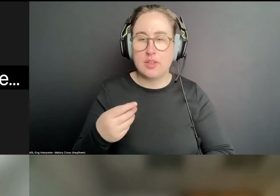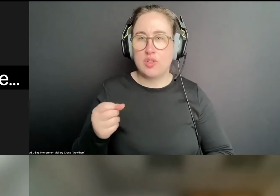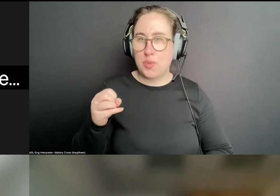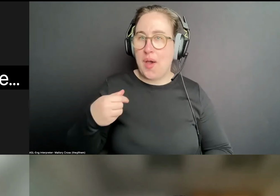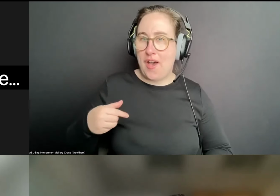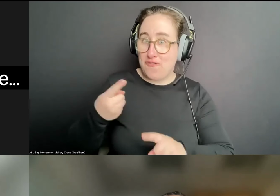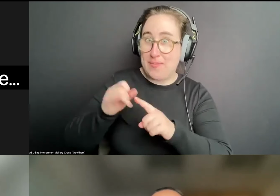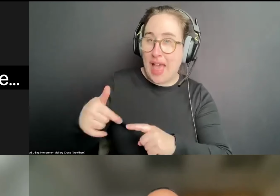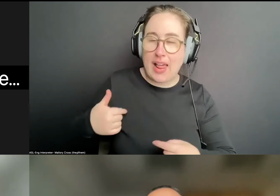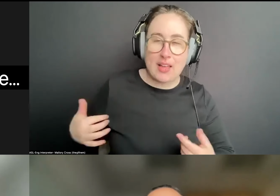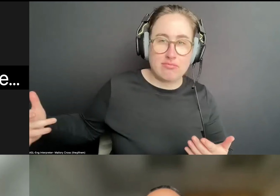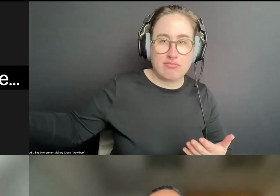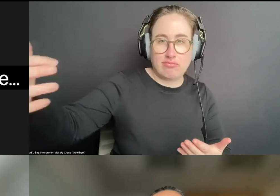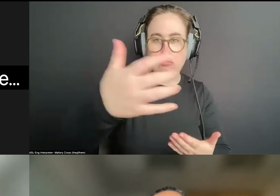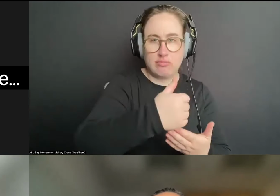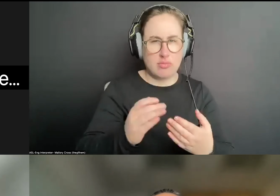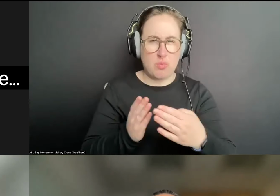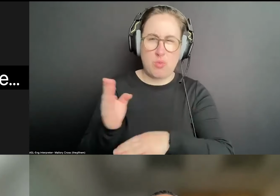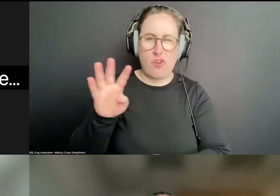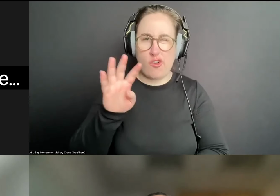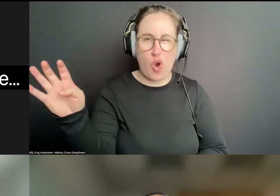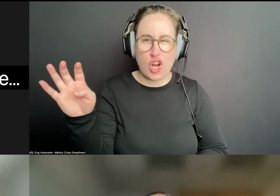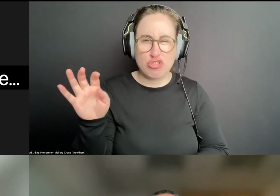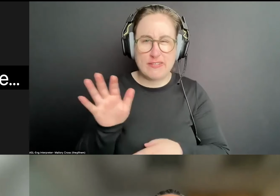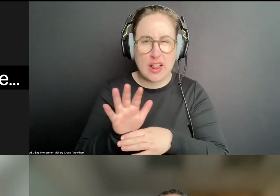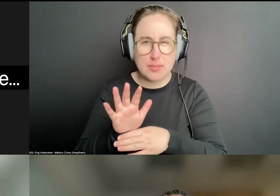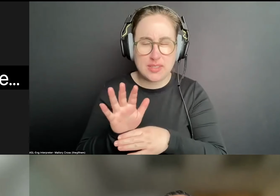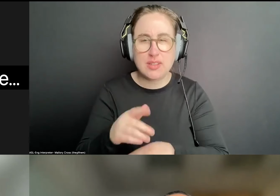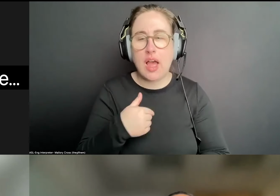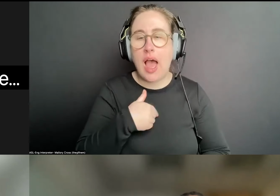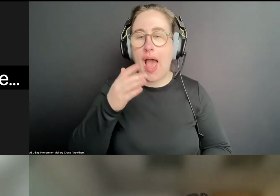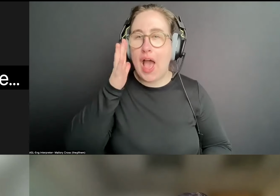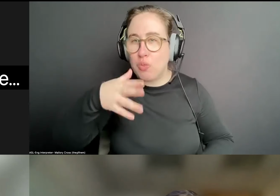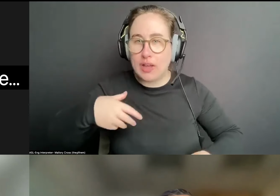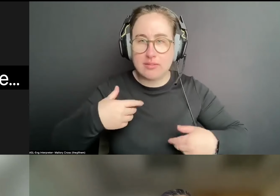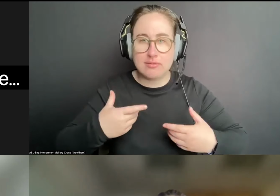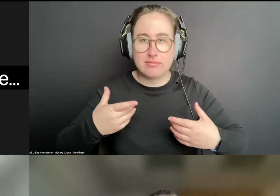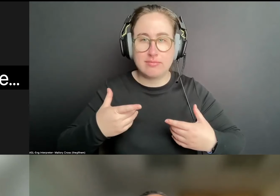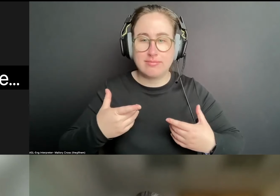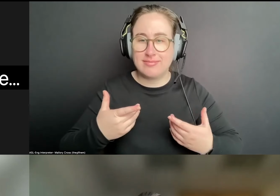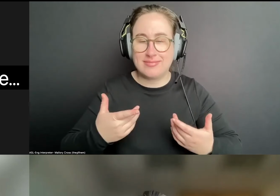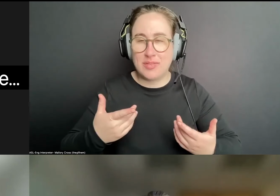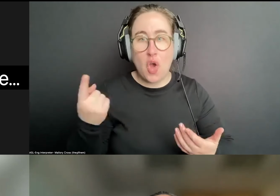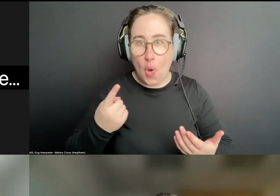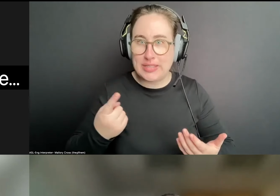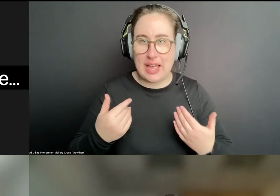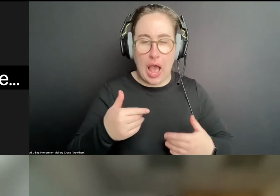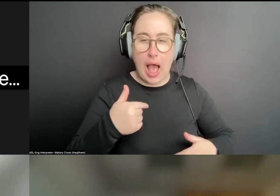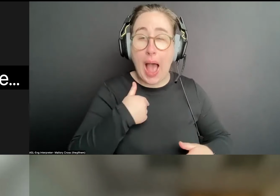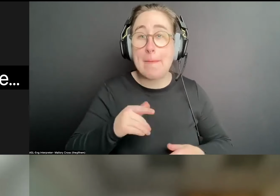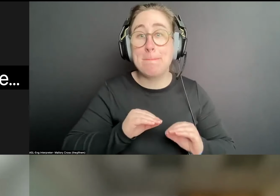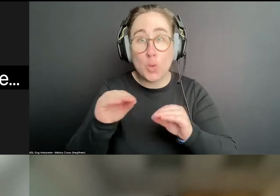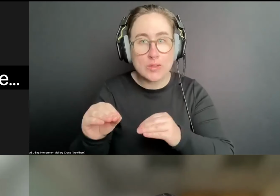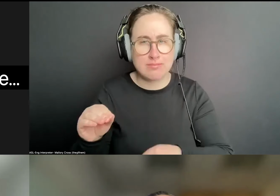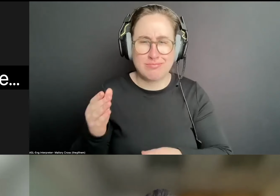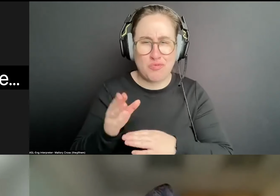accumulated over 400 films, and I would carry them everywhere. Every move, I've moved over 30 times.